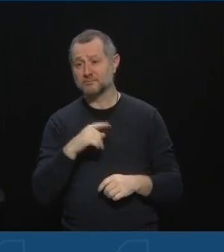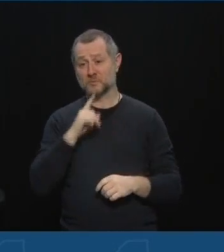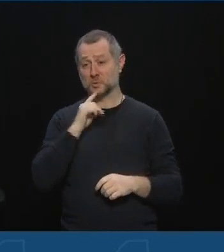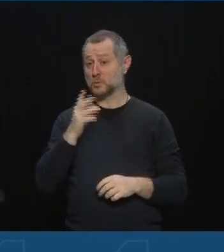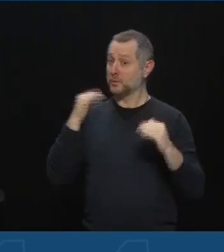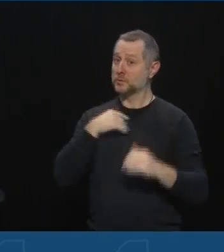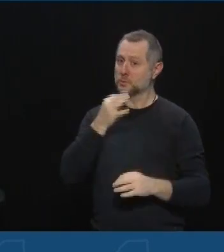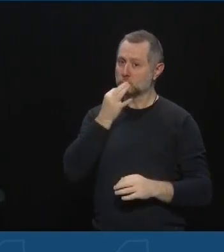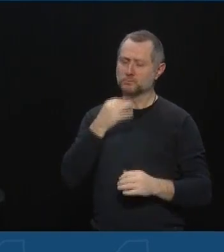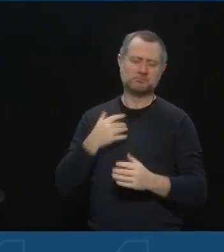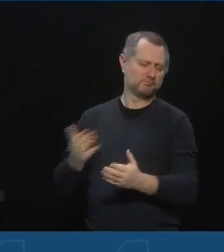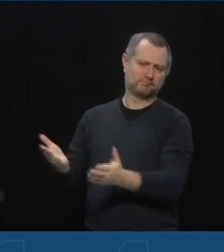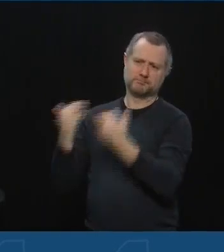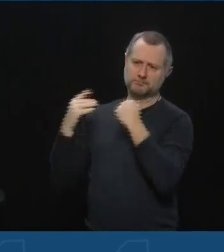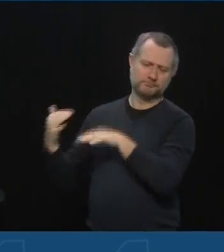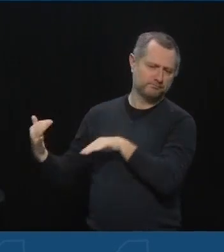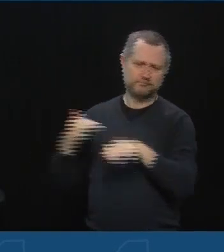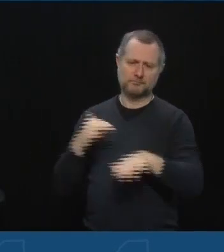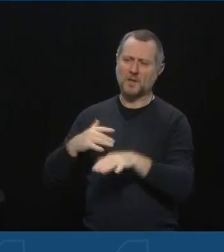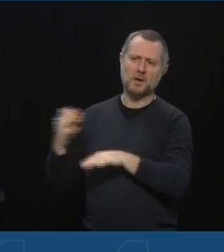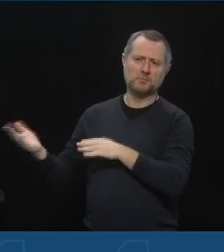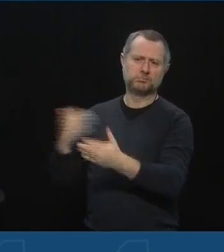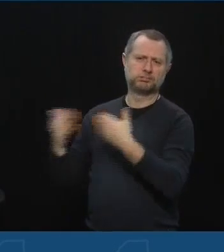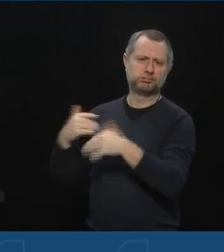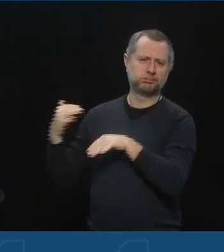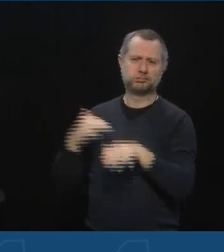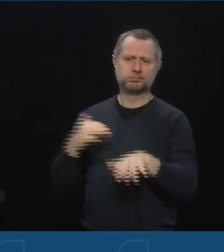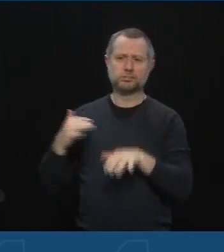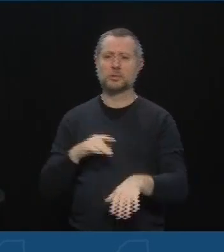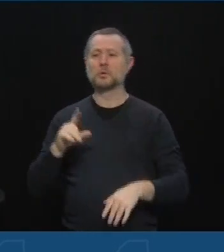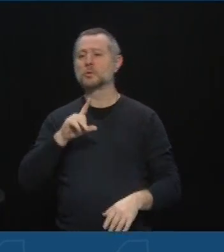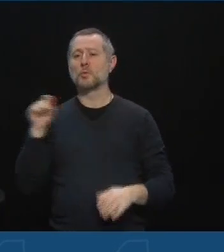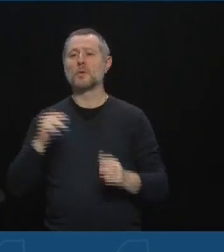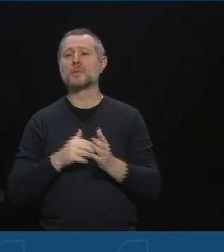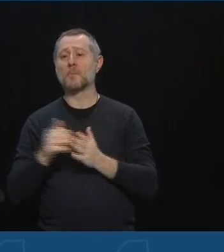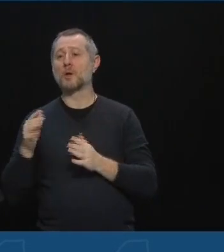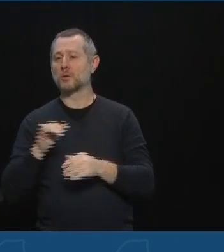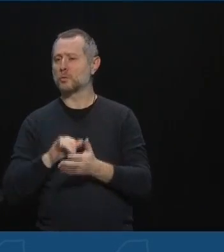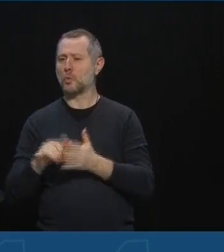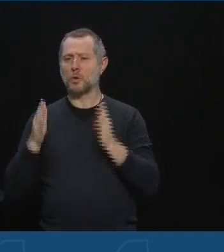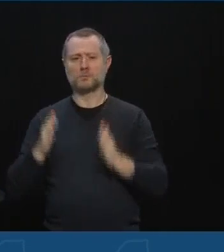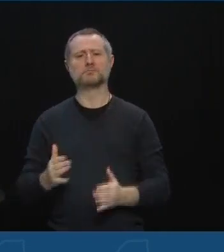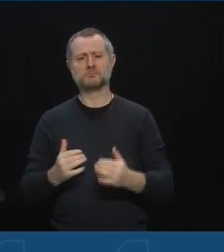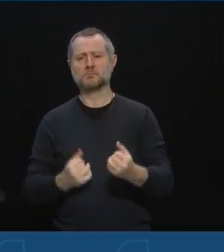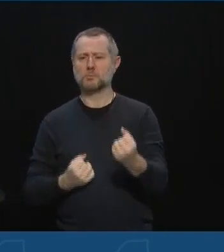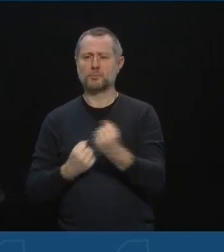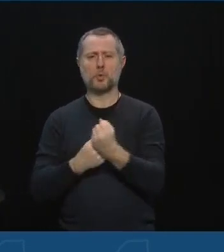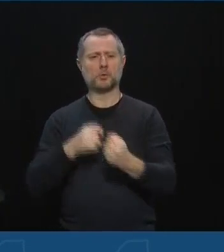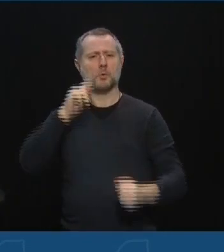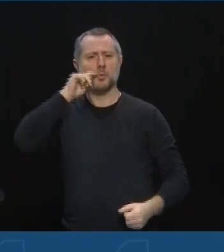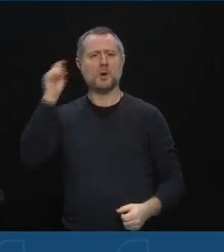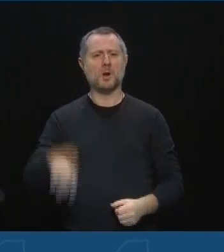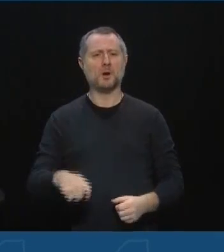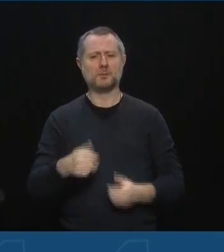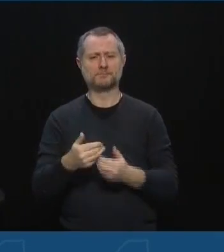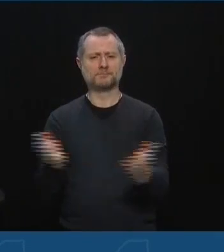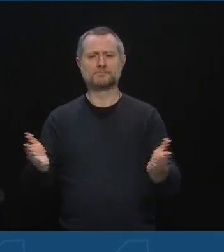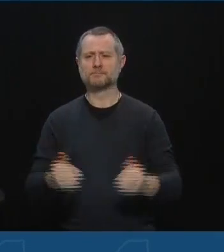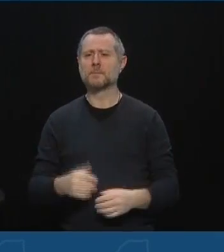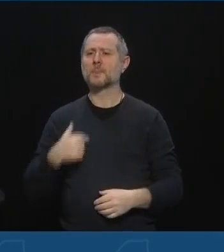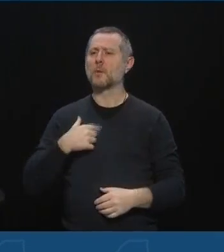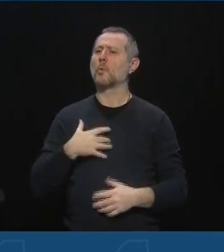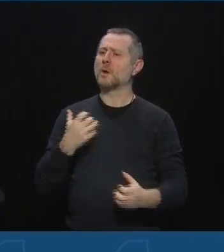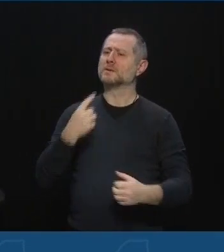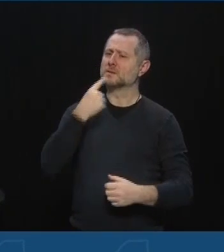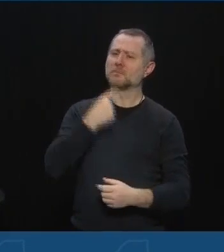able to welcome them and know that 20 million New Yorkers stand with all of you during this time of great pain and sorrow. So I want to recognize all of